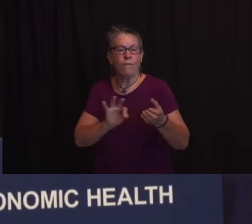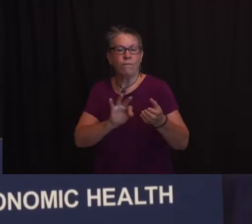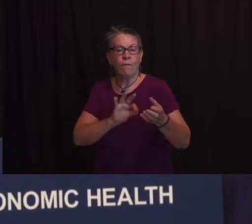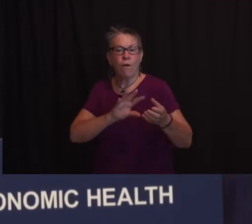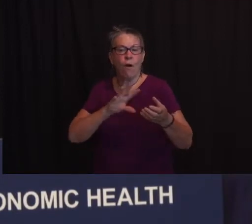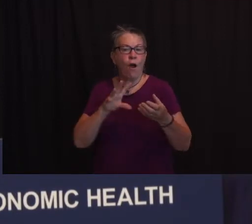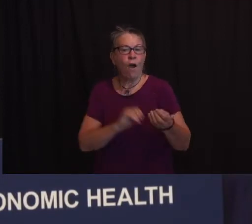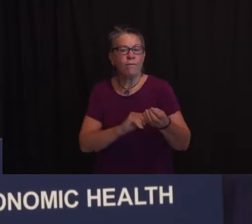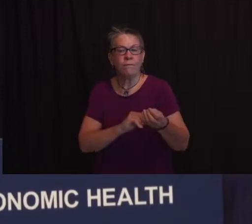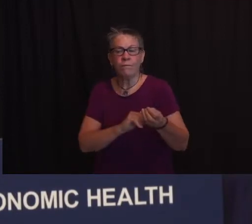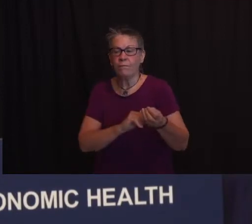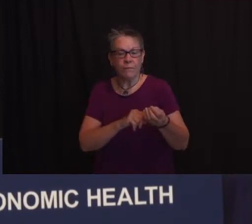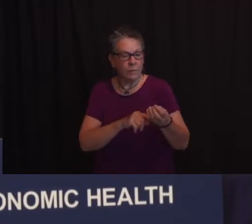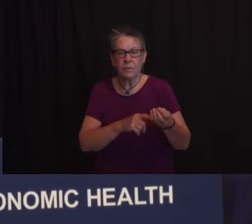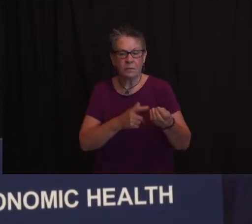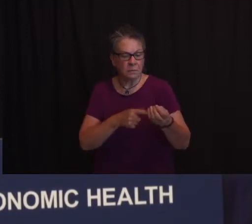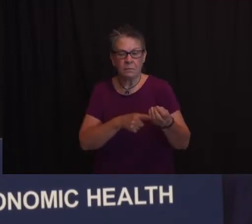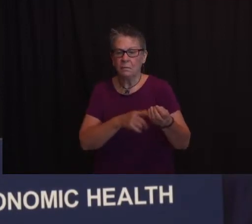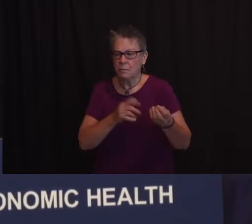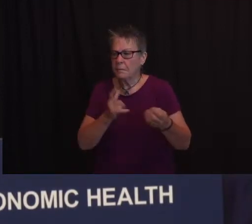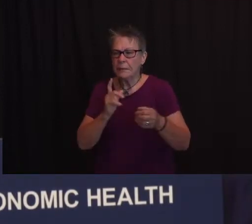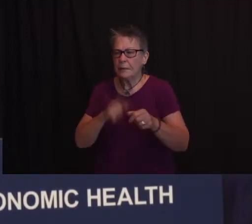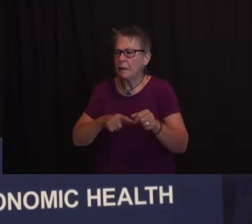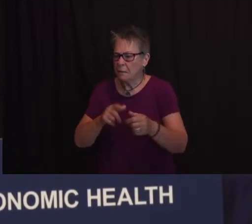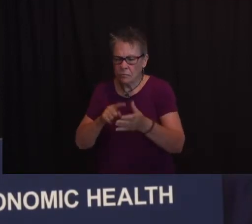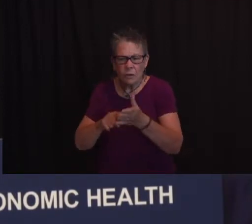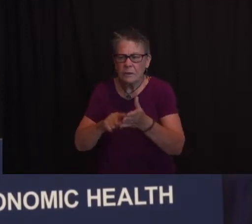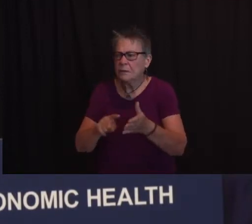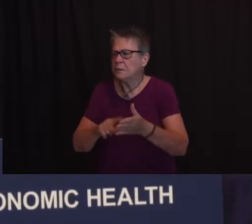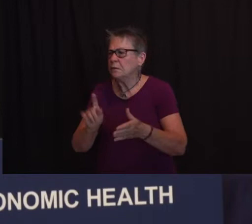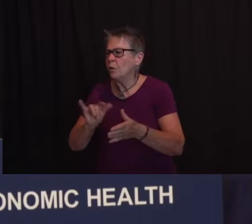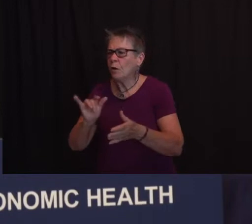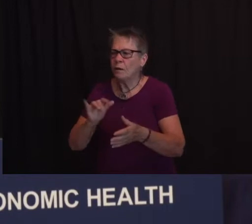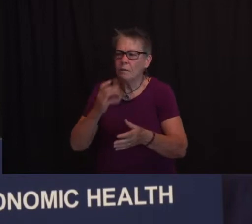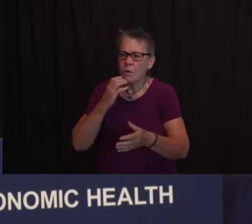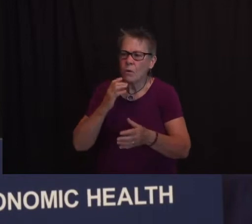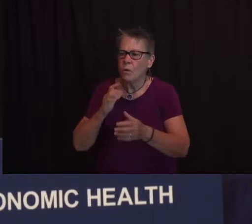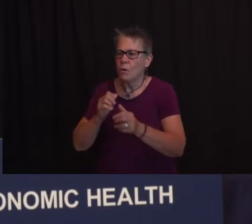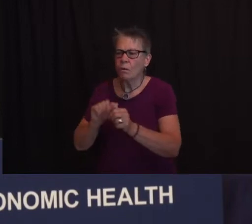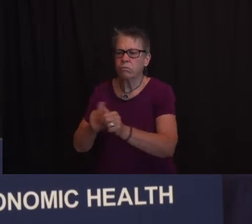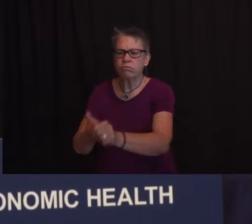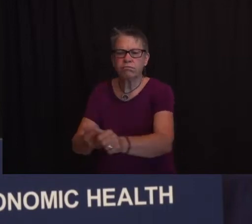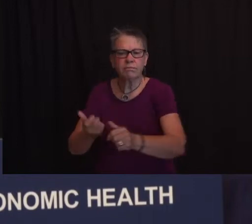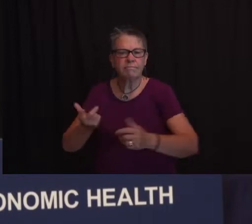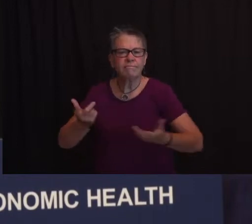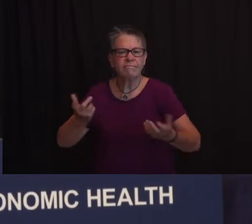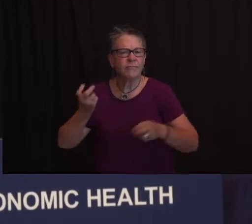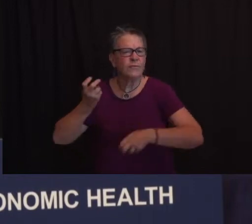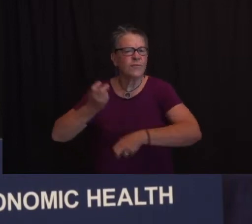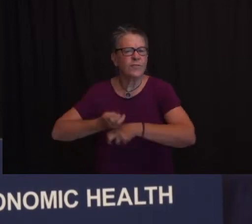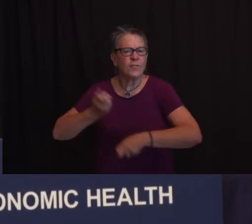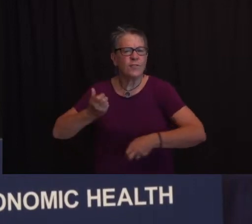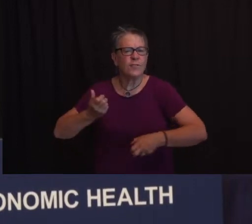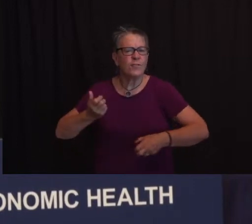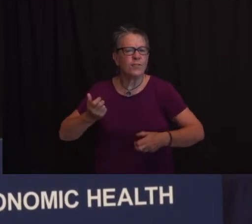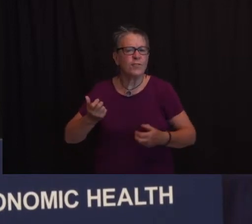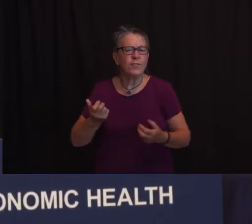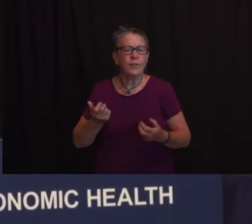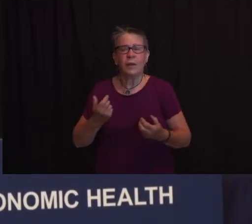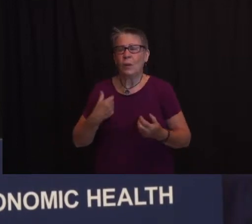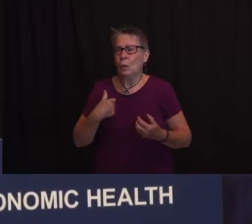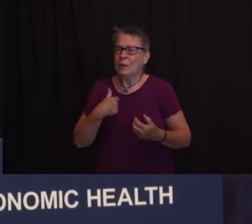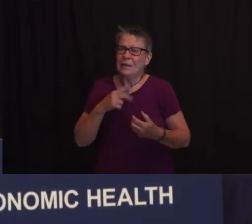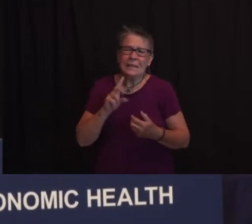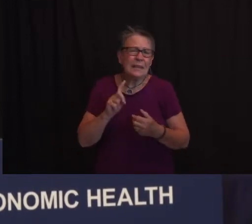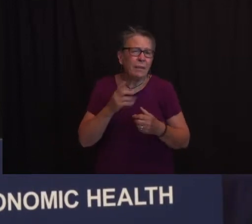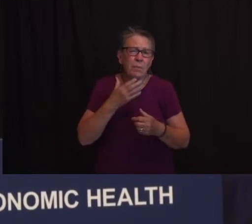done anything different. But from what I've been briefed on so far, I don't think we could have changed the outcome in this case. And the Union County